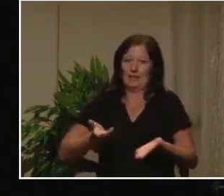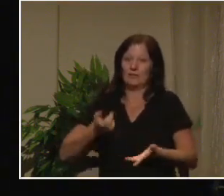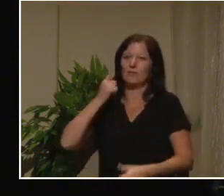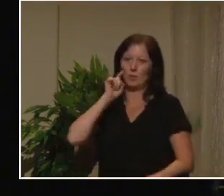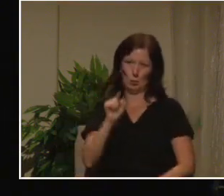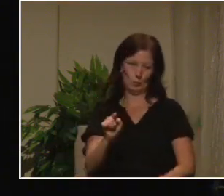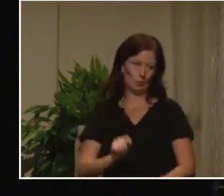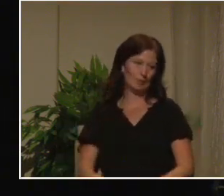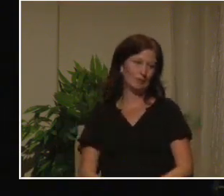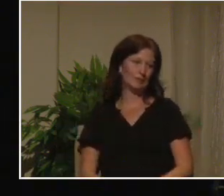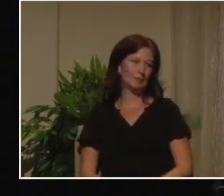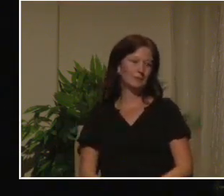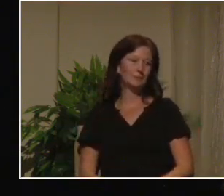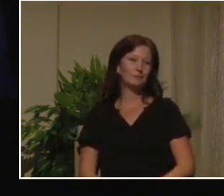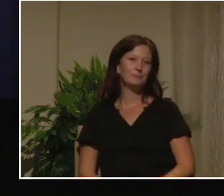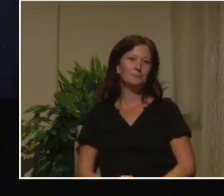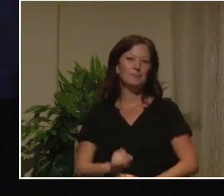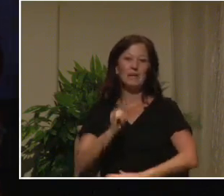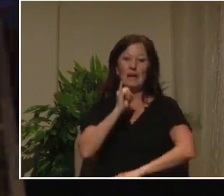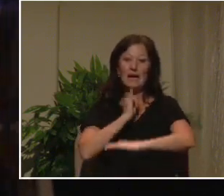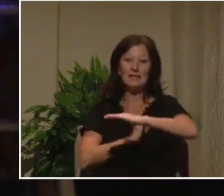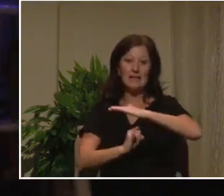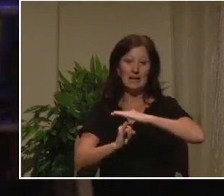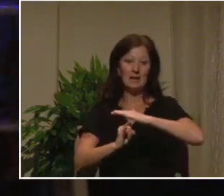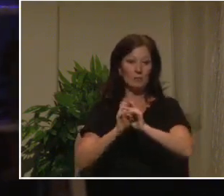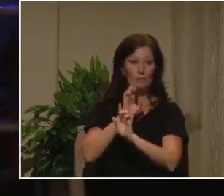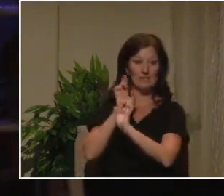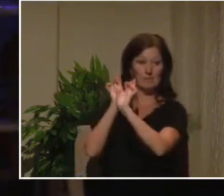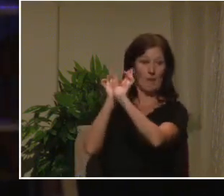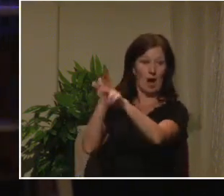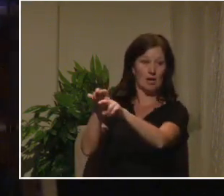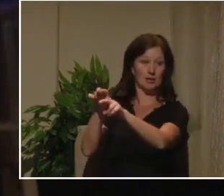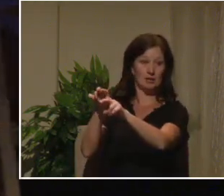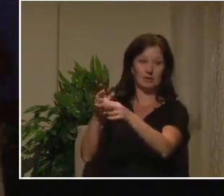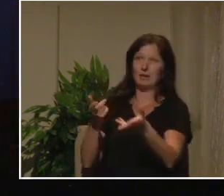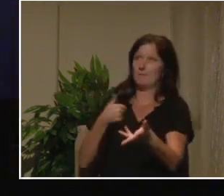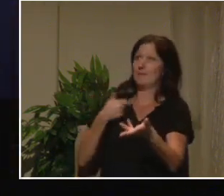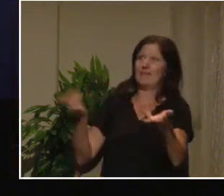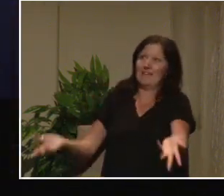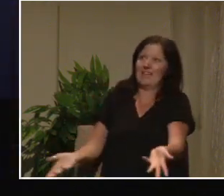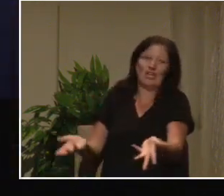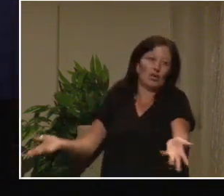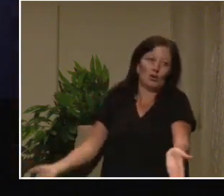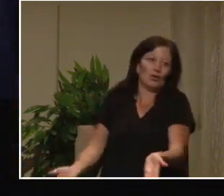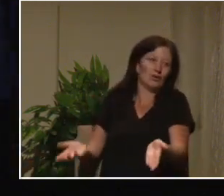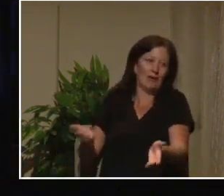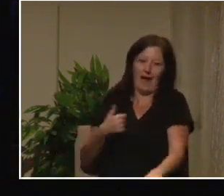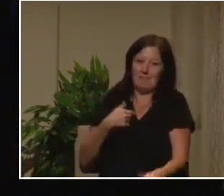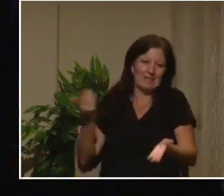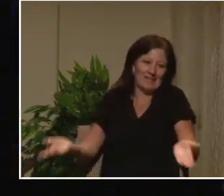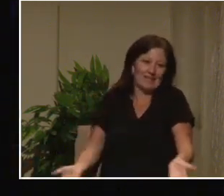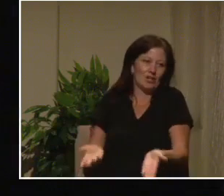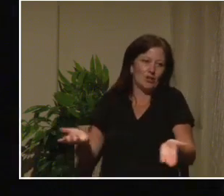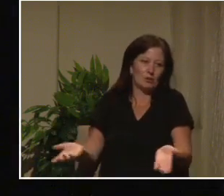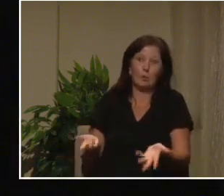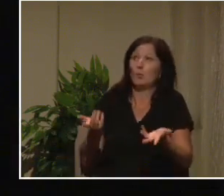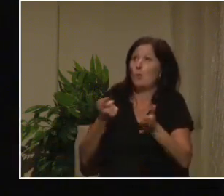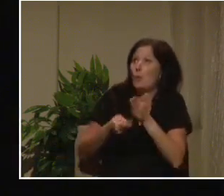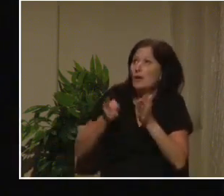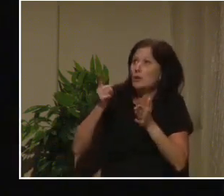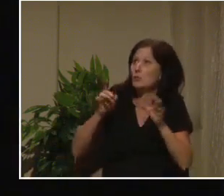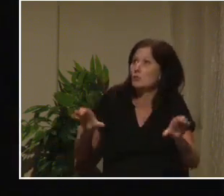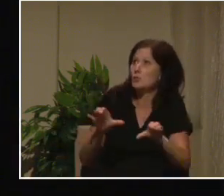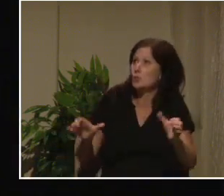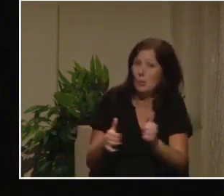And now Isaiah's response to God is to say, God, here am I. I don't even know what you're going to do. You